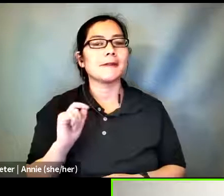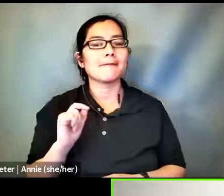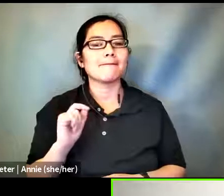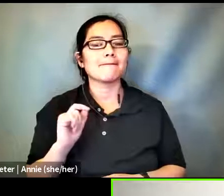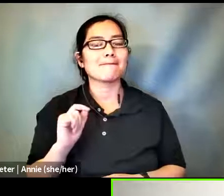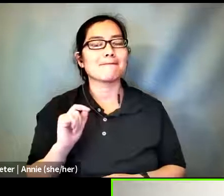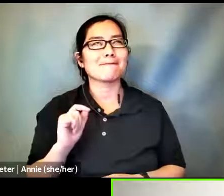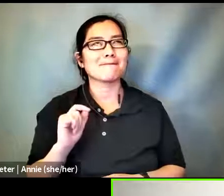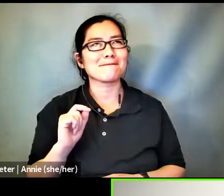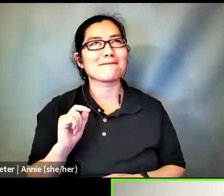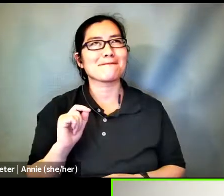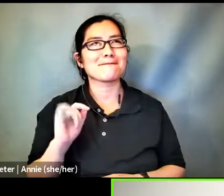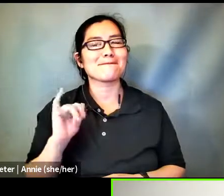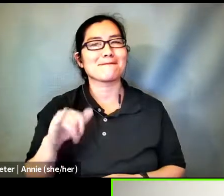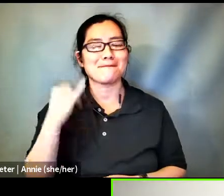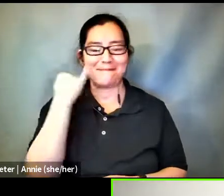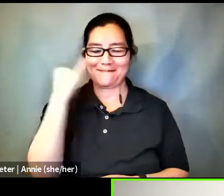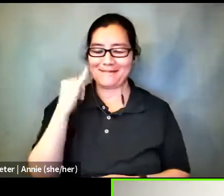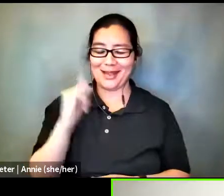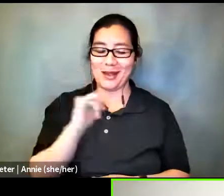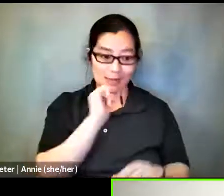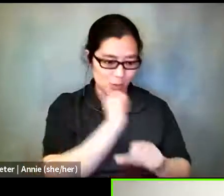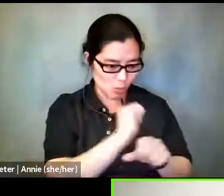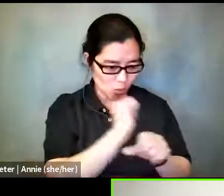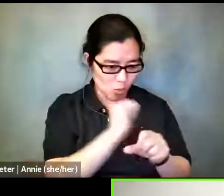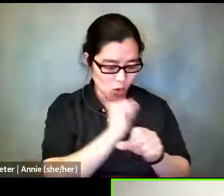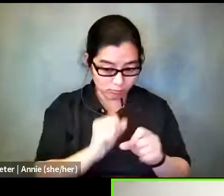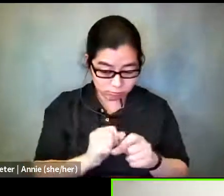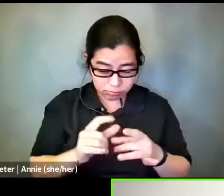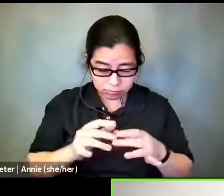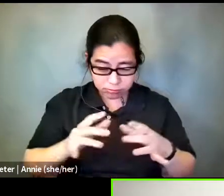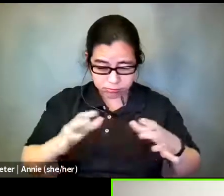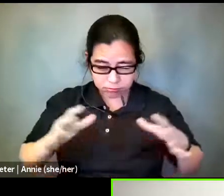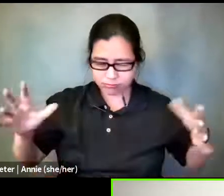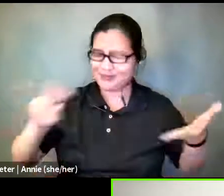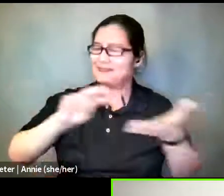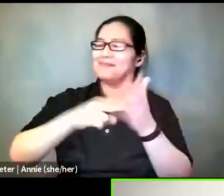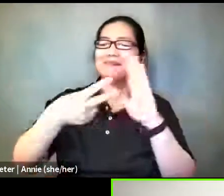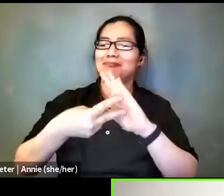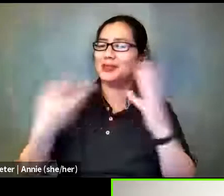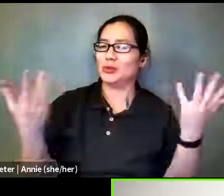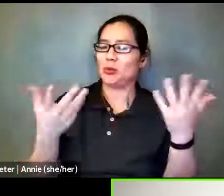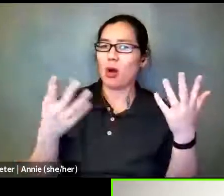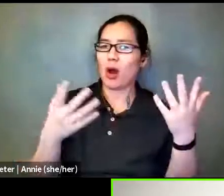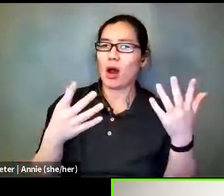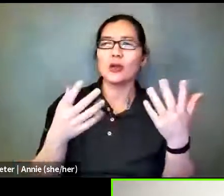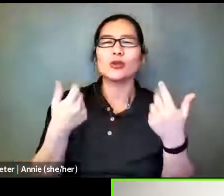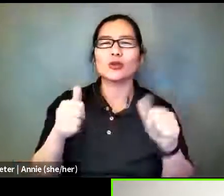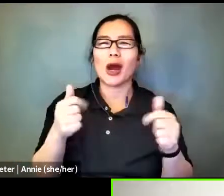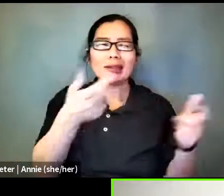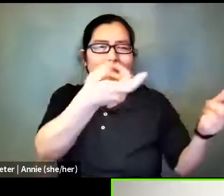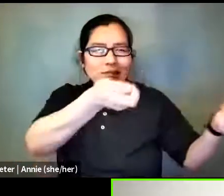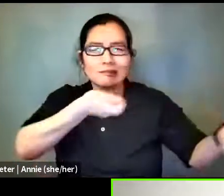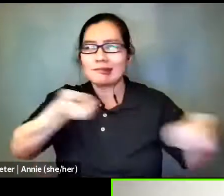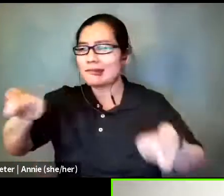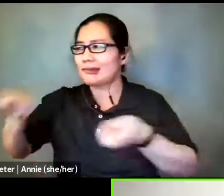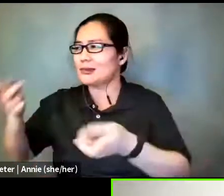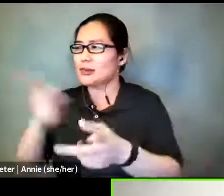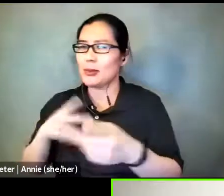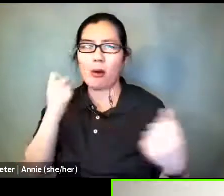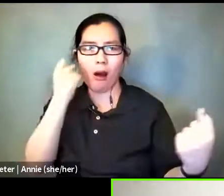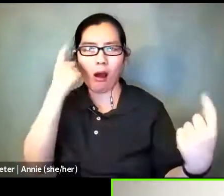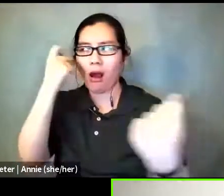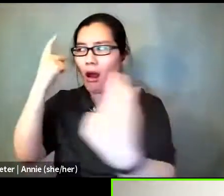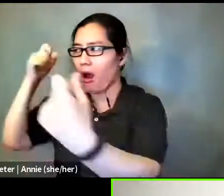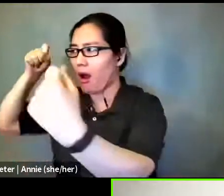the idea of expanding this work is how we get everyone both to a shared understanding of this is what's